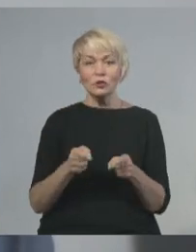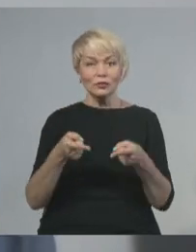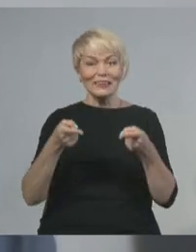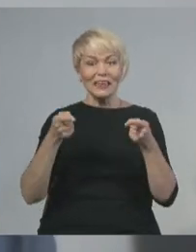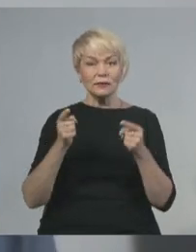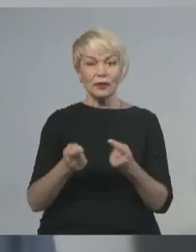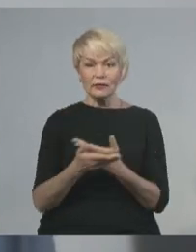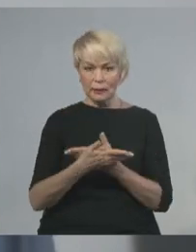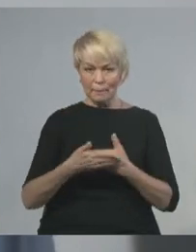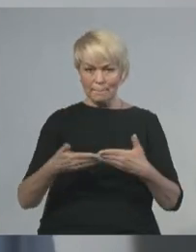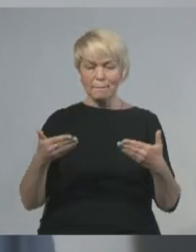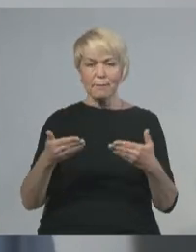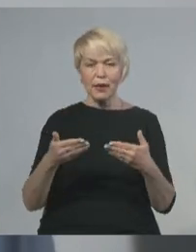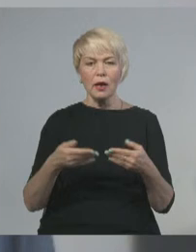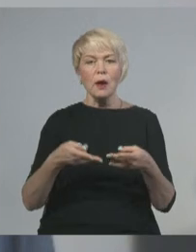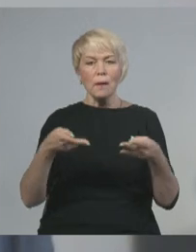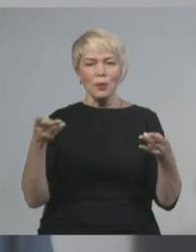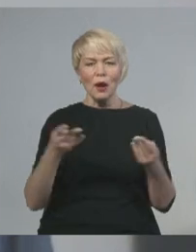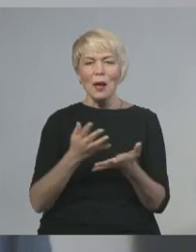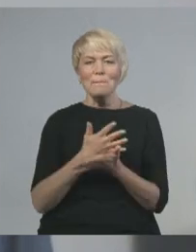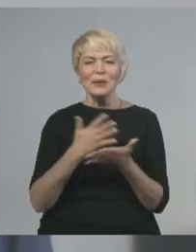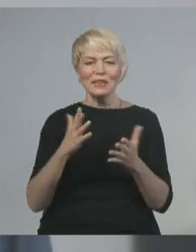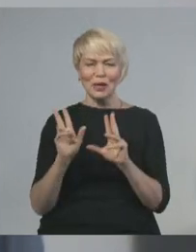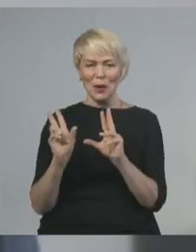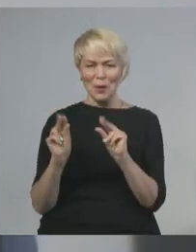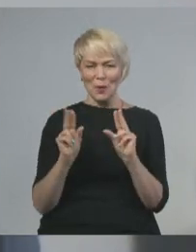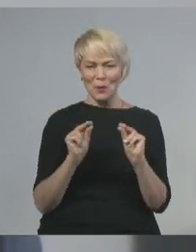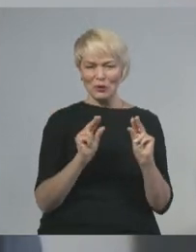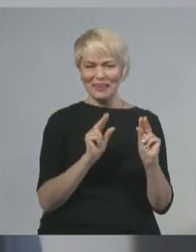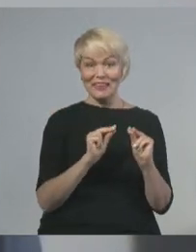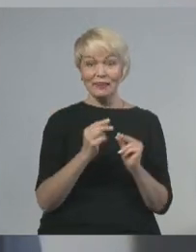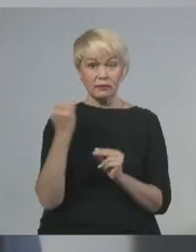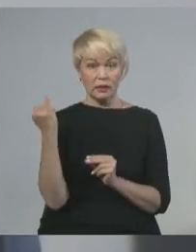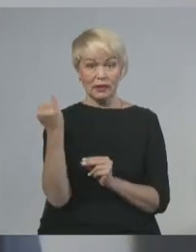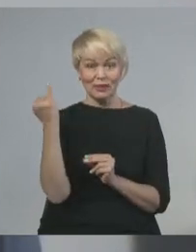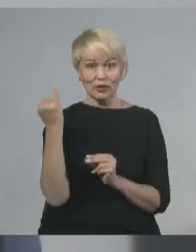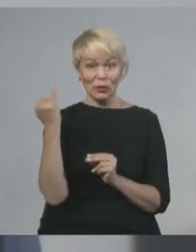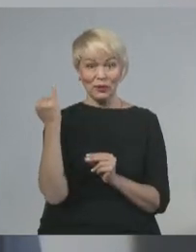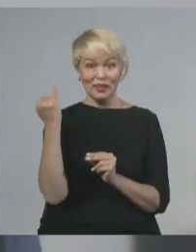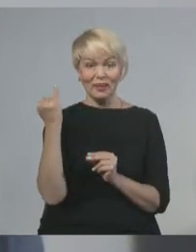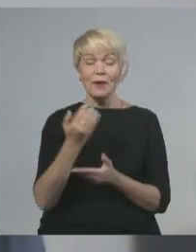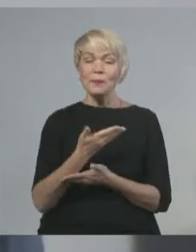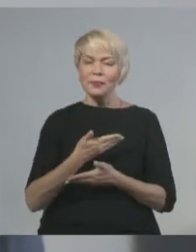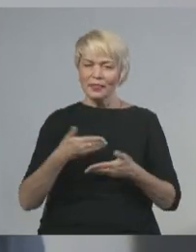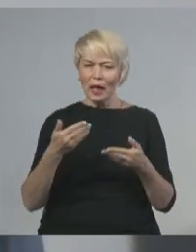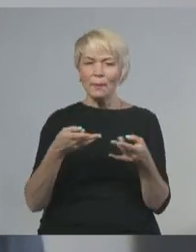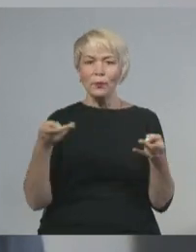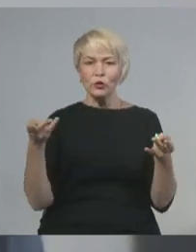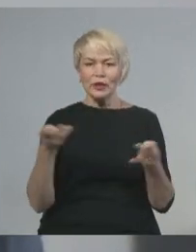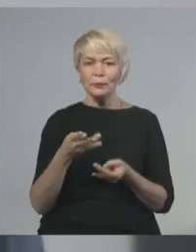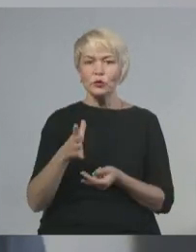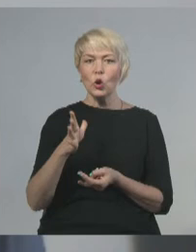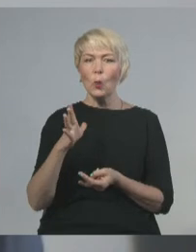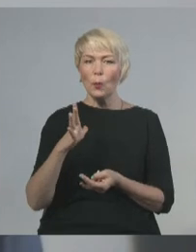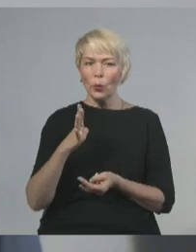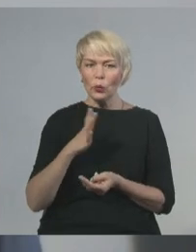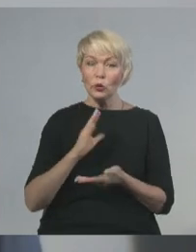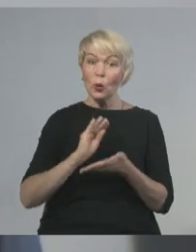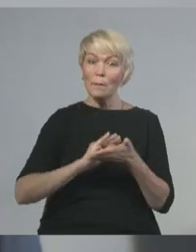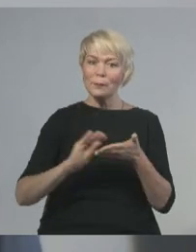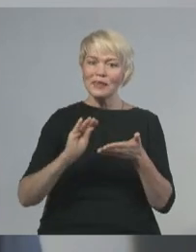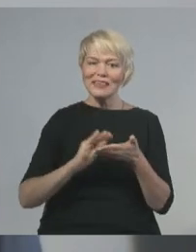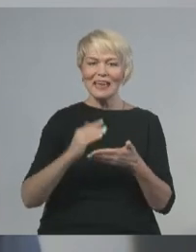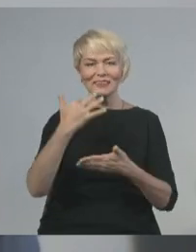um we have to come up with something that will cheer up people a little bit